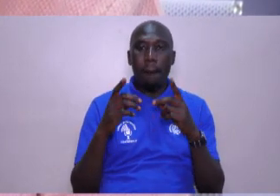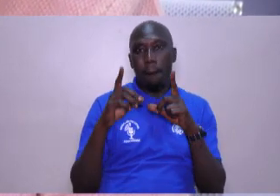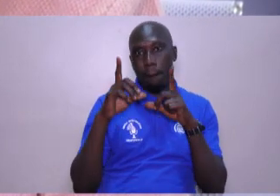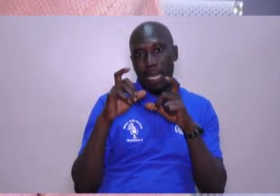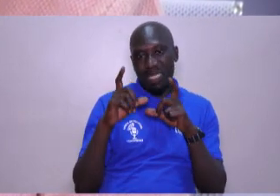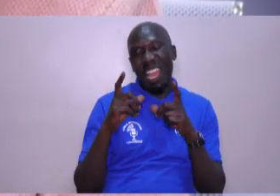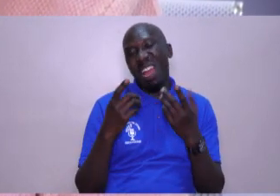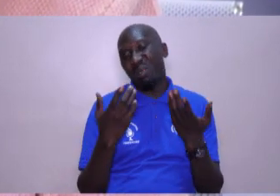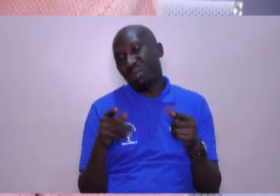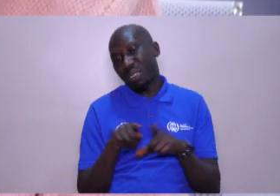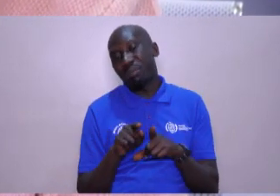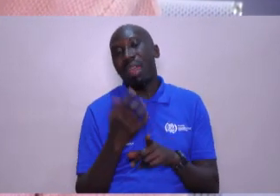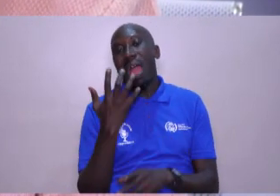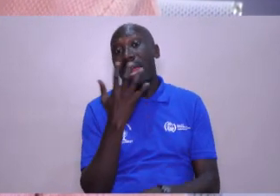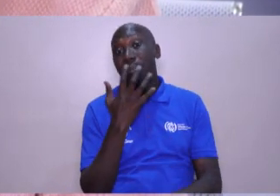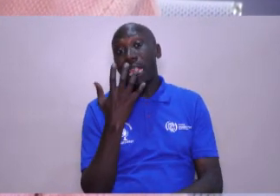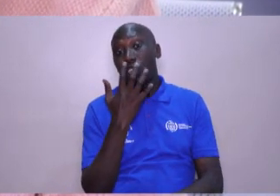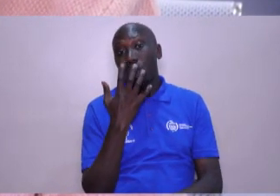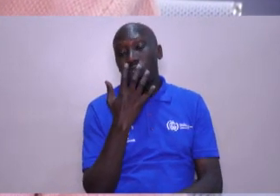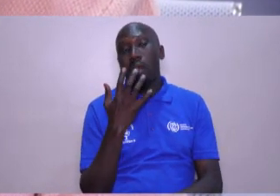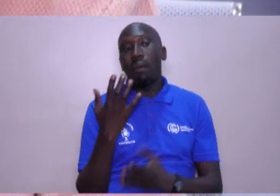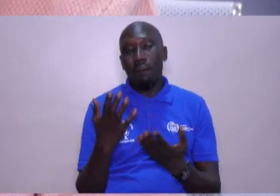animation.